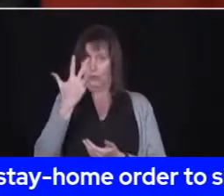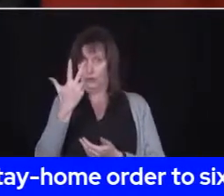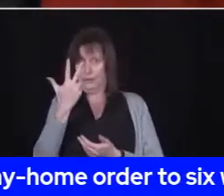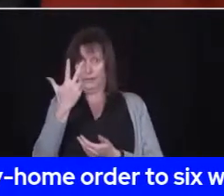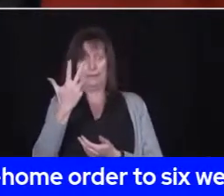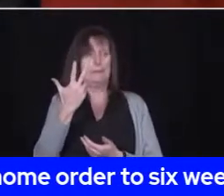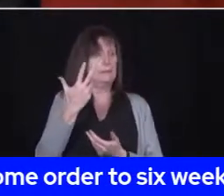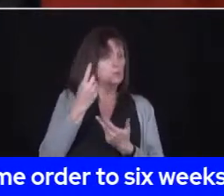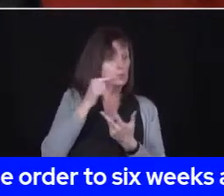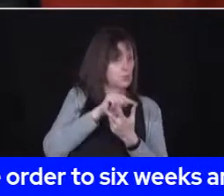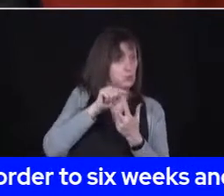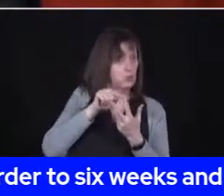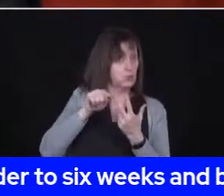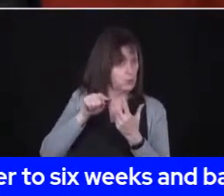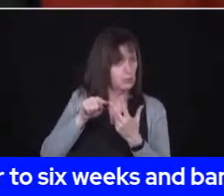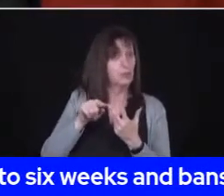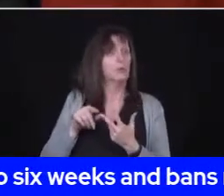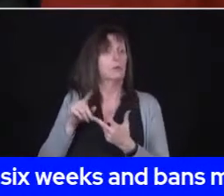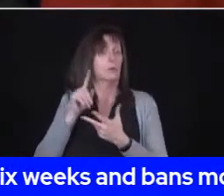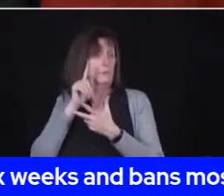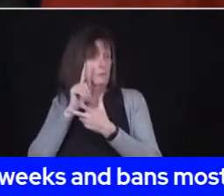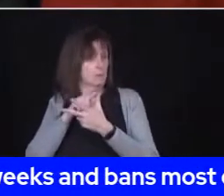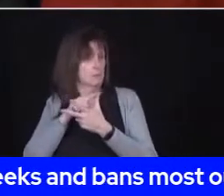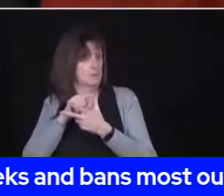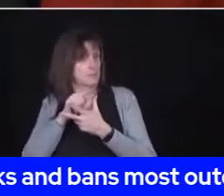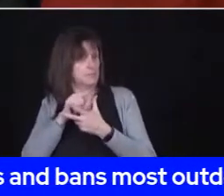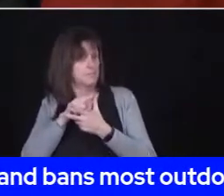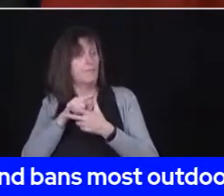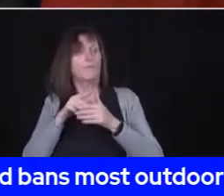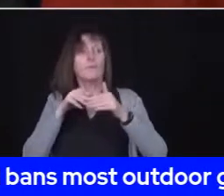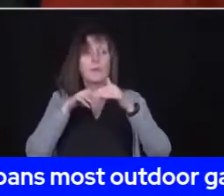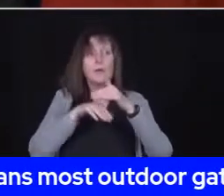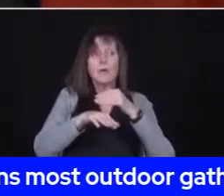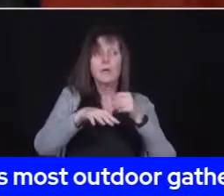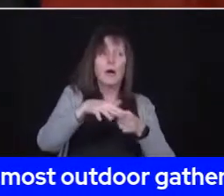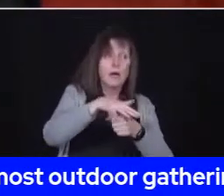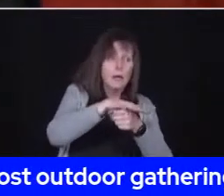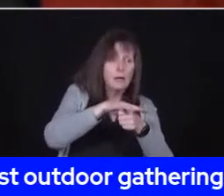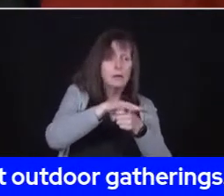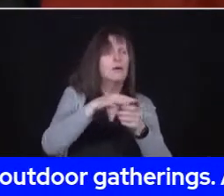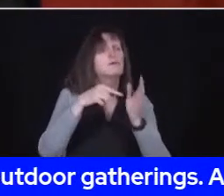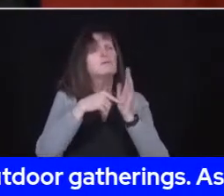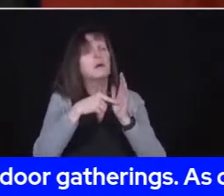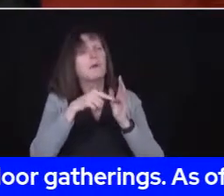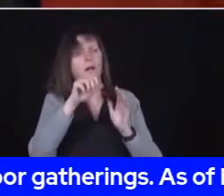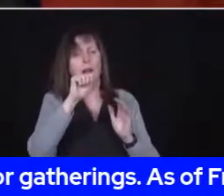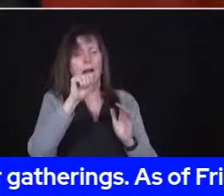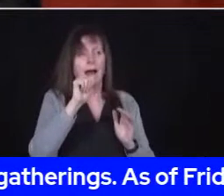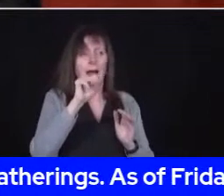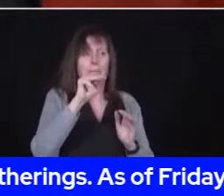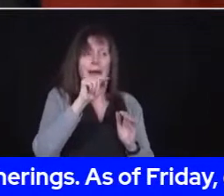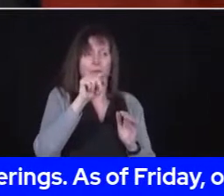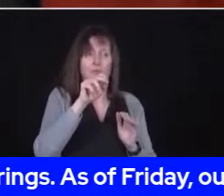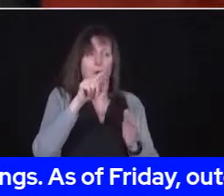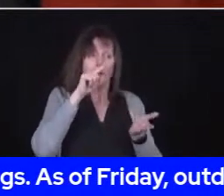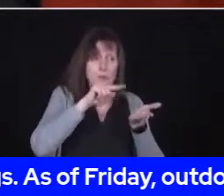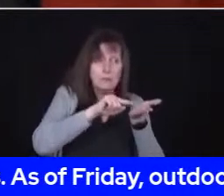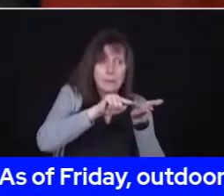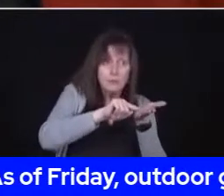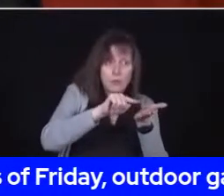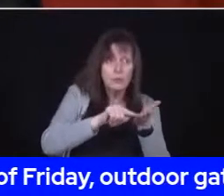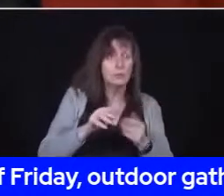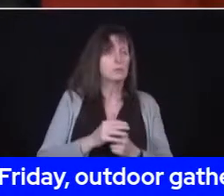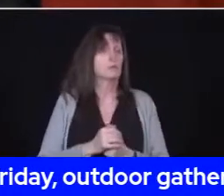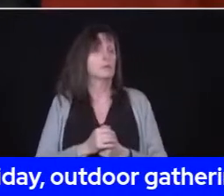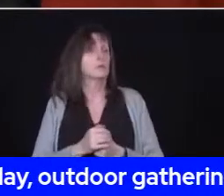Amazons, getting in there in the hot areas. 20% of the areas represent 80% of the cases.